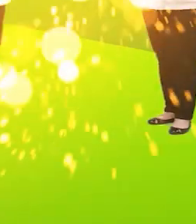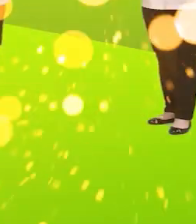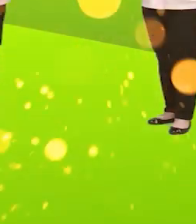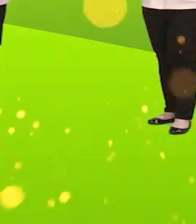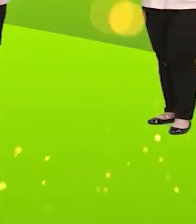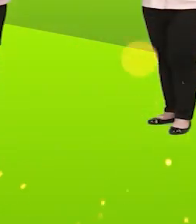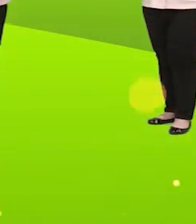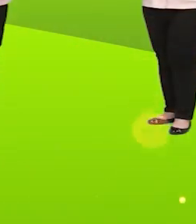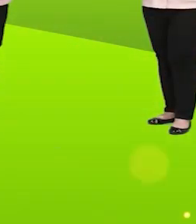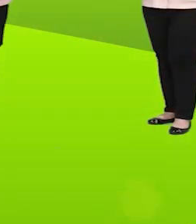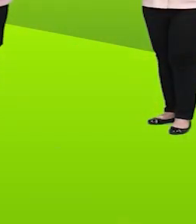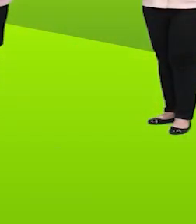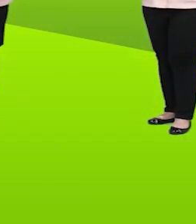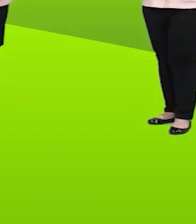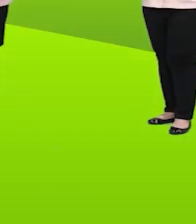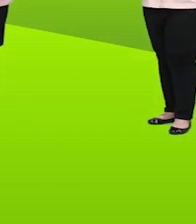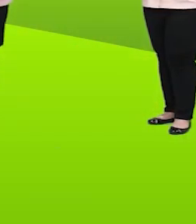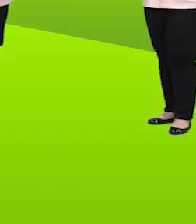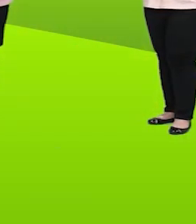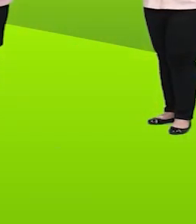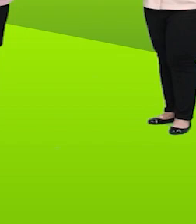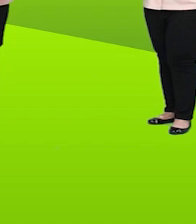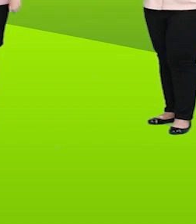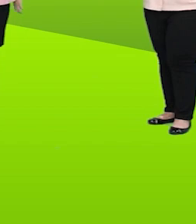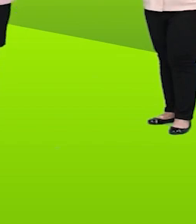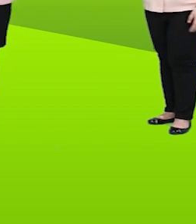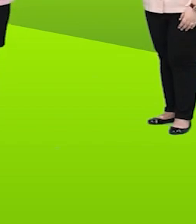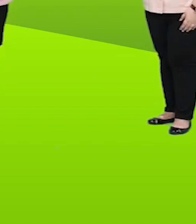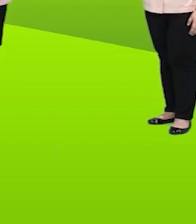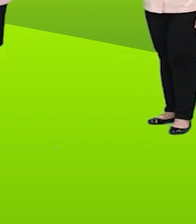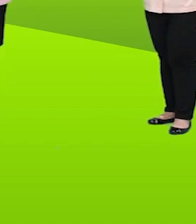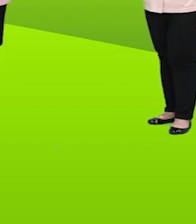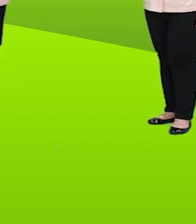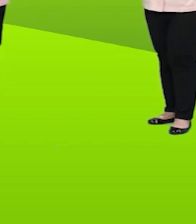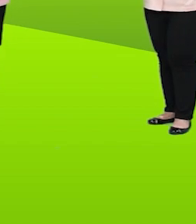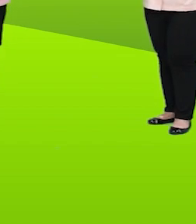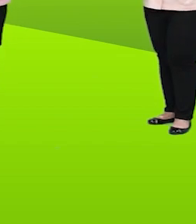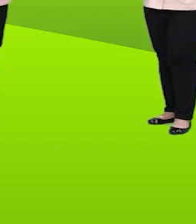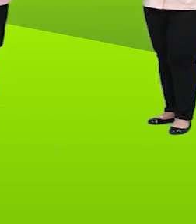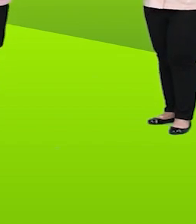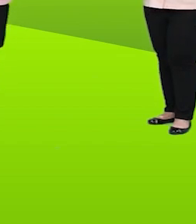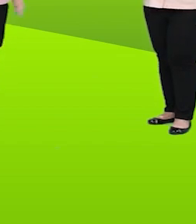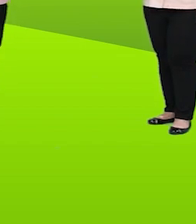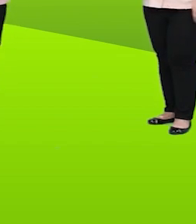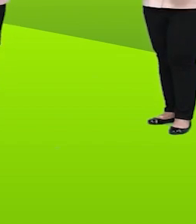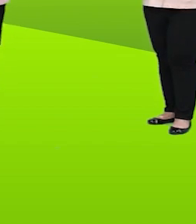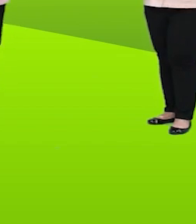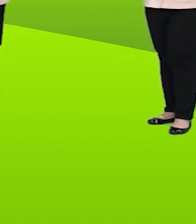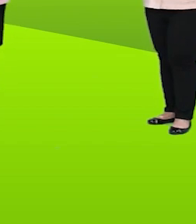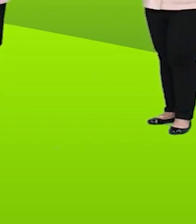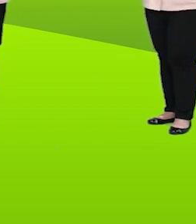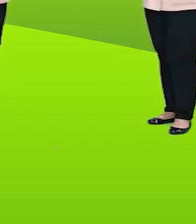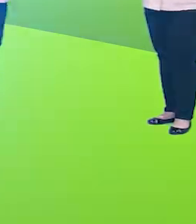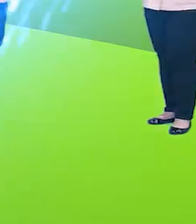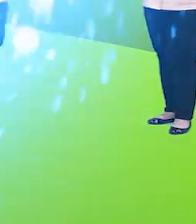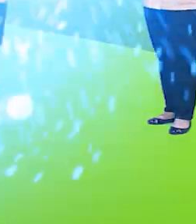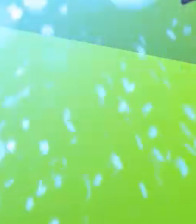interesting. The universal language is amazing.